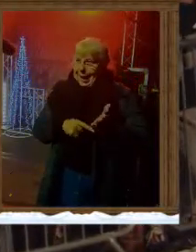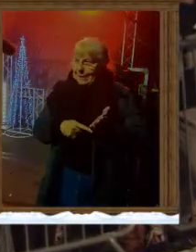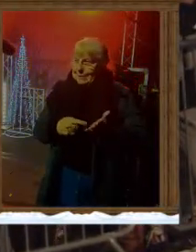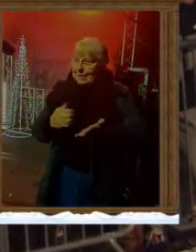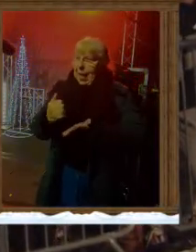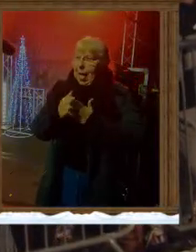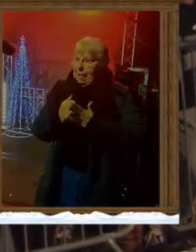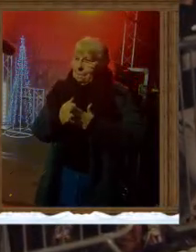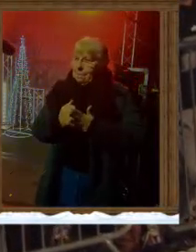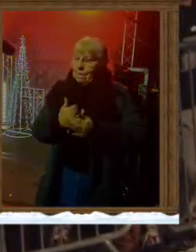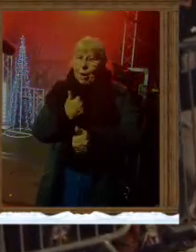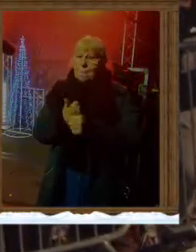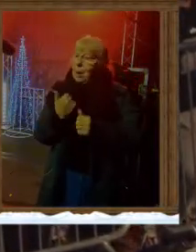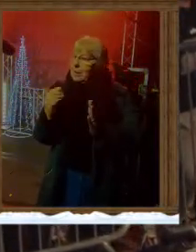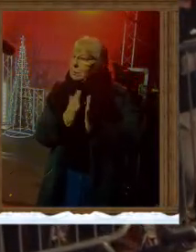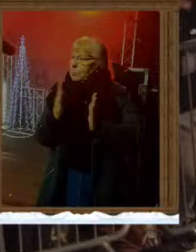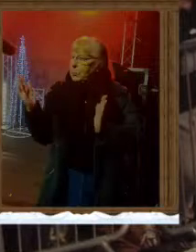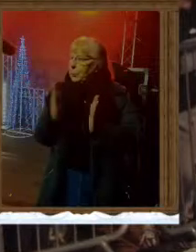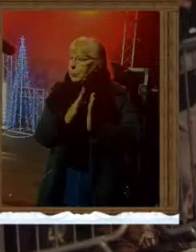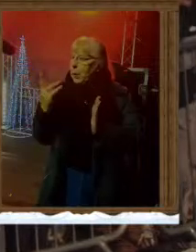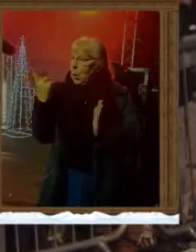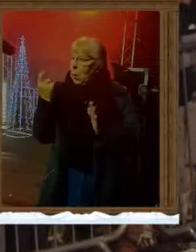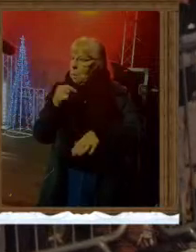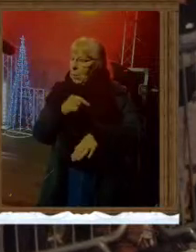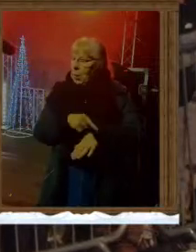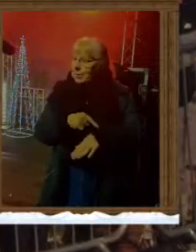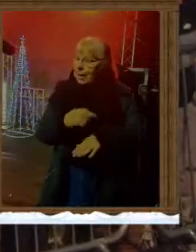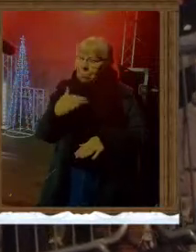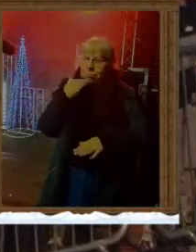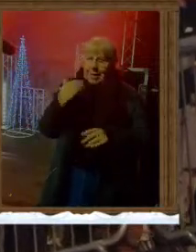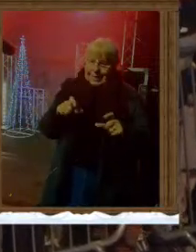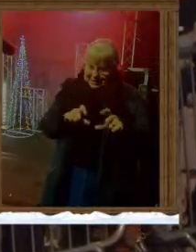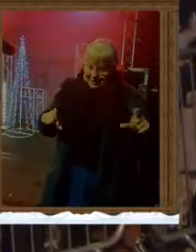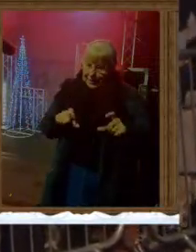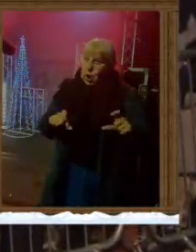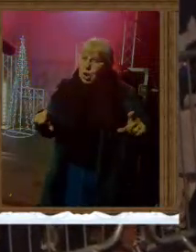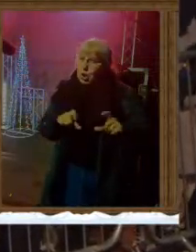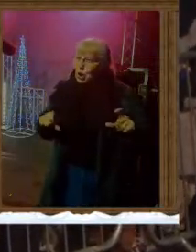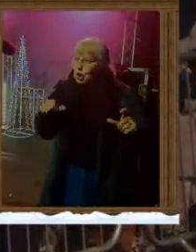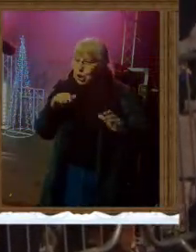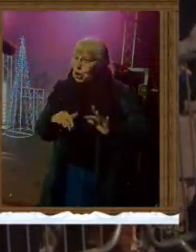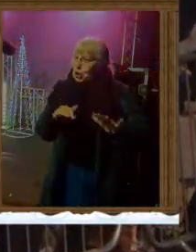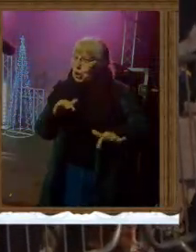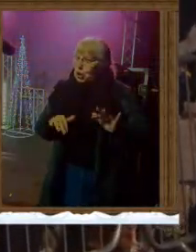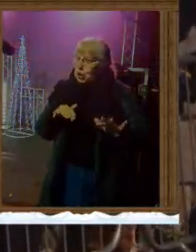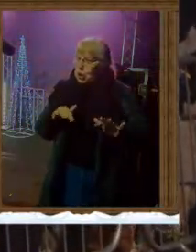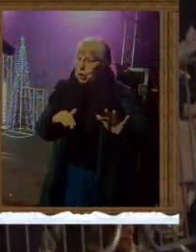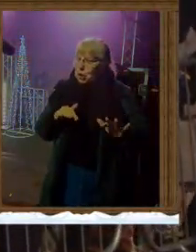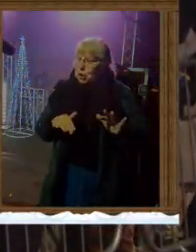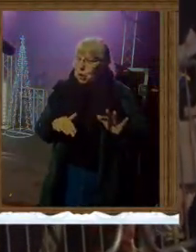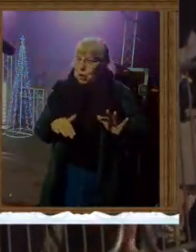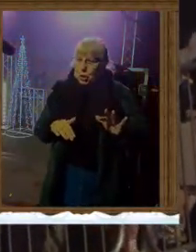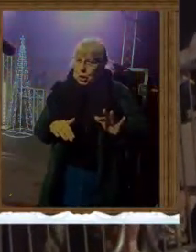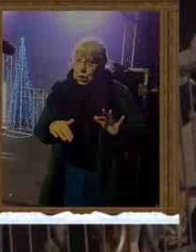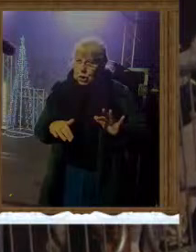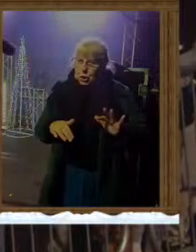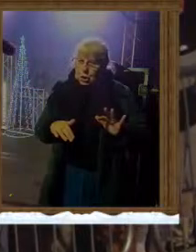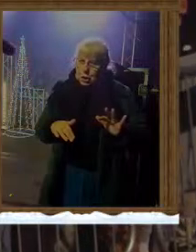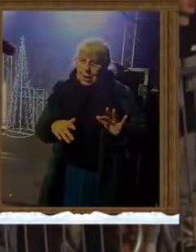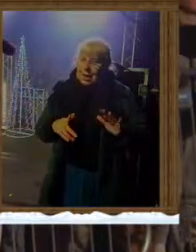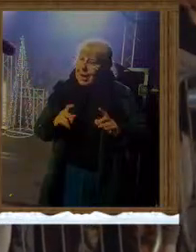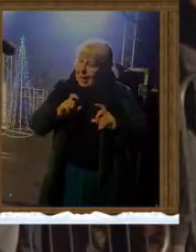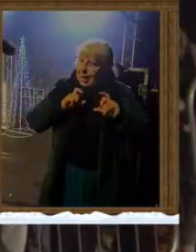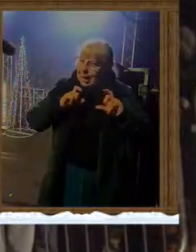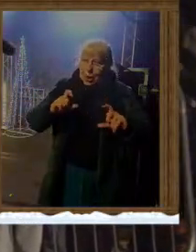Buddy's cheerometer one final time. One more time. I have a load more shopping vouchers to give away. And as long as you keep